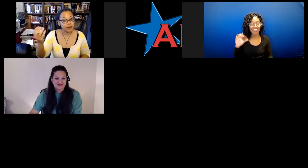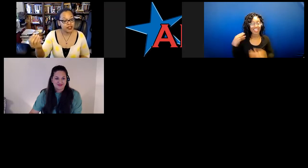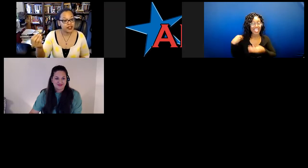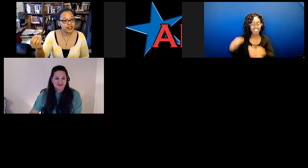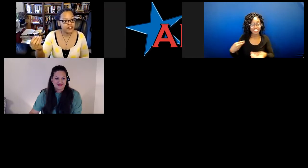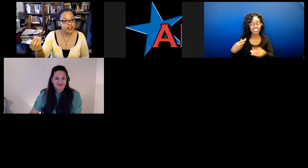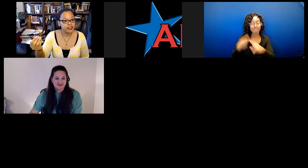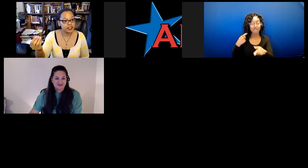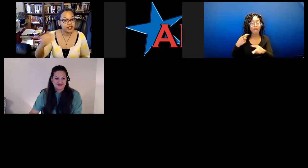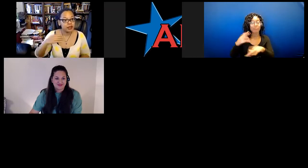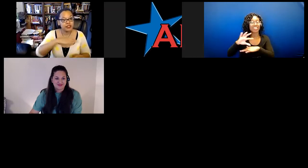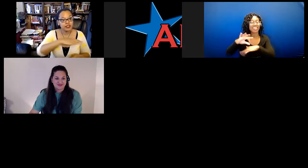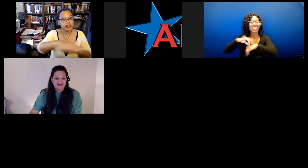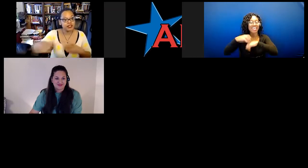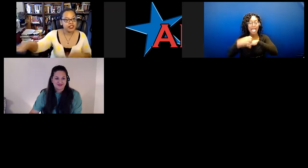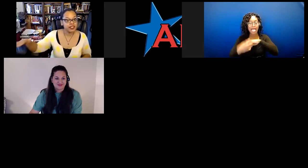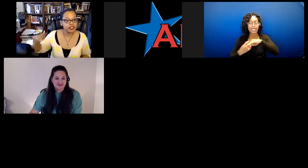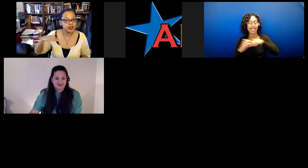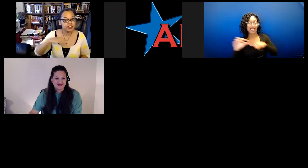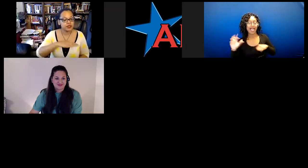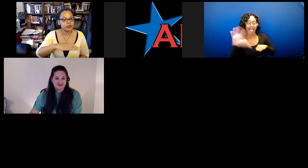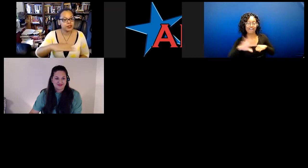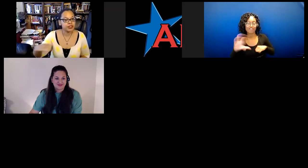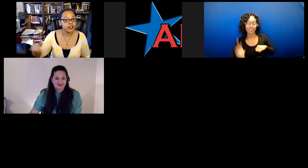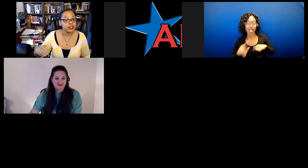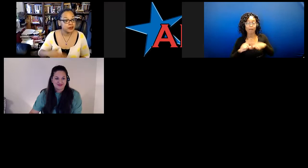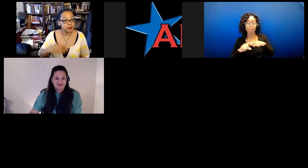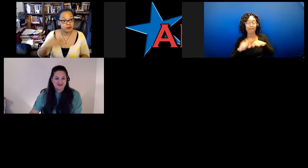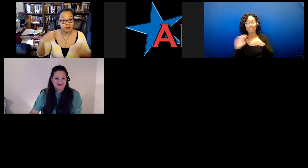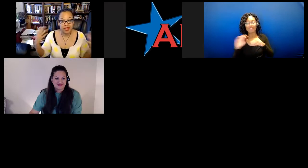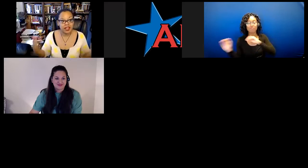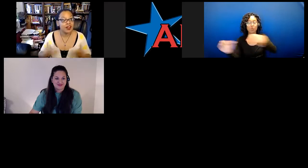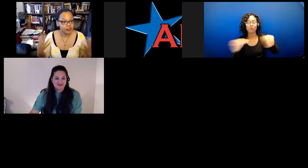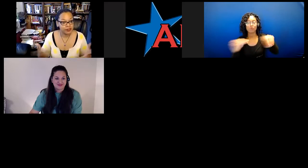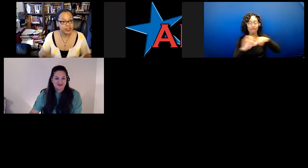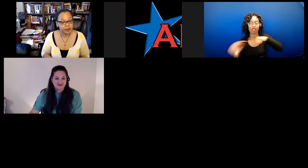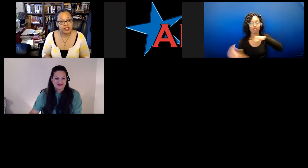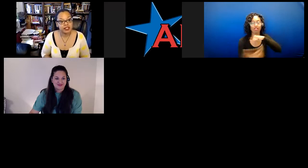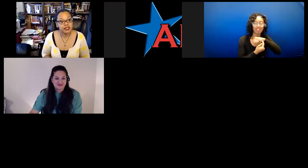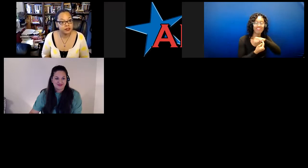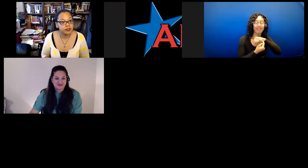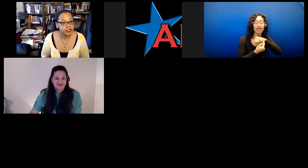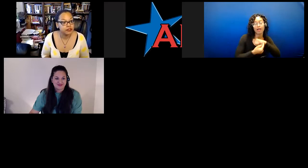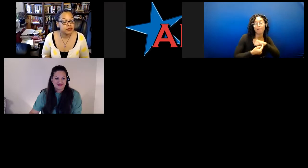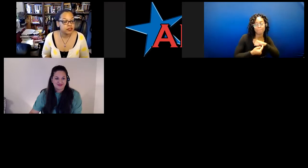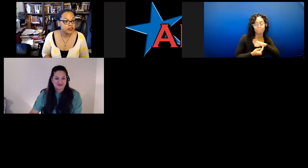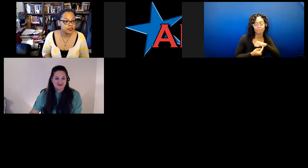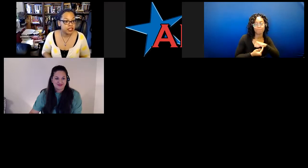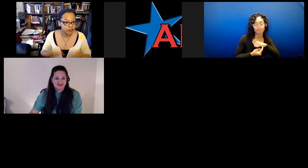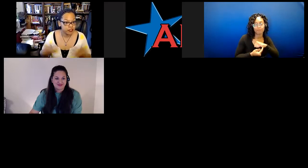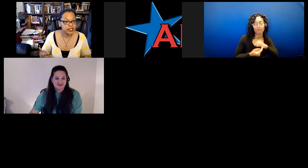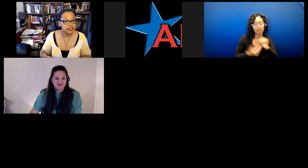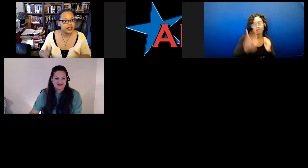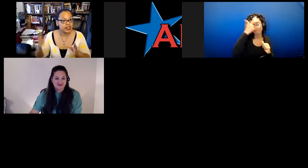from the continent of Africa, but they're living across the world, a lot of it because of the